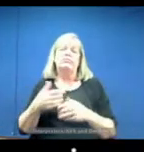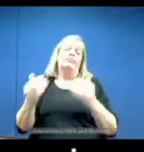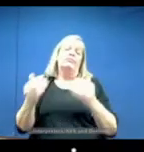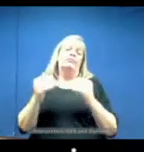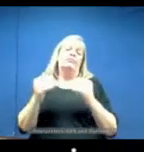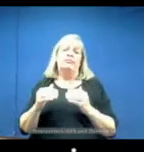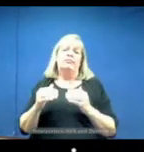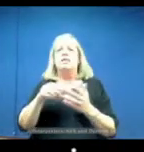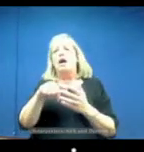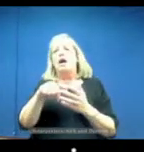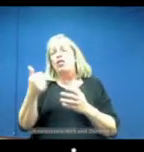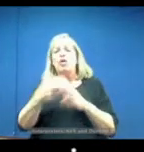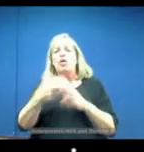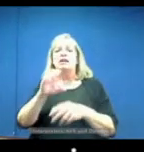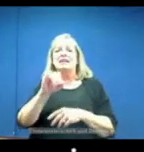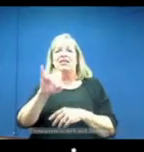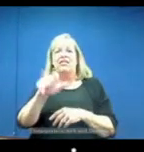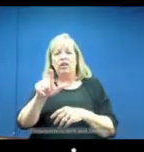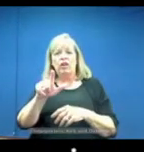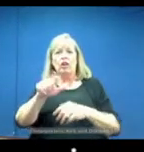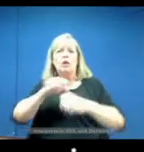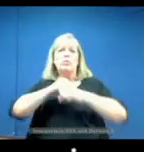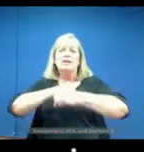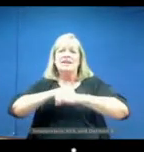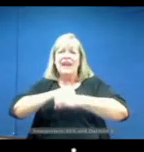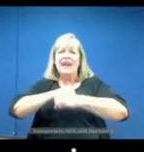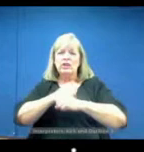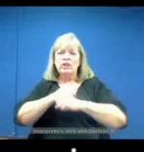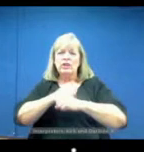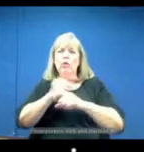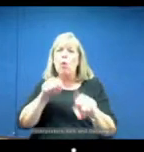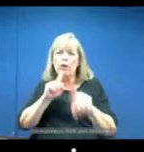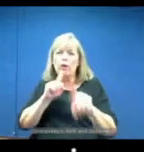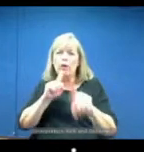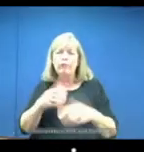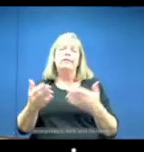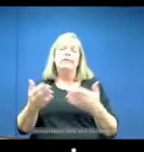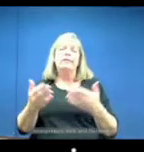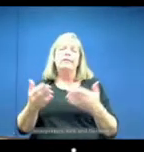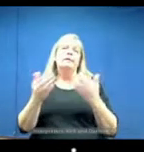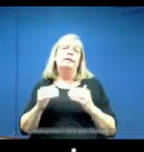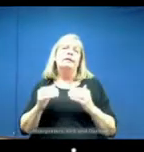a civil protection order or protective order,